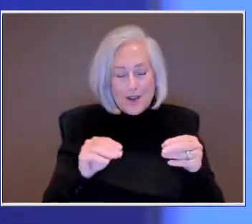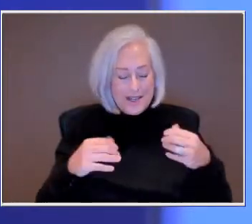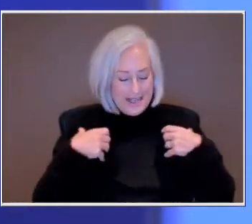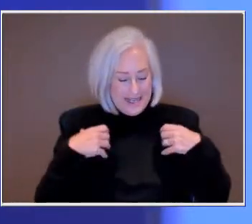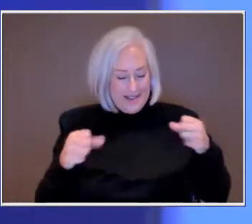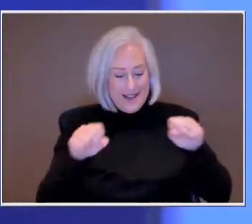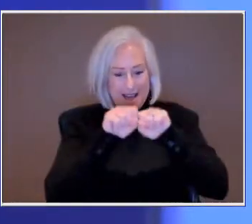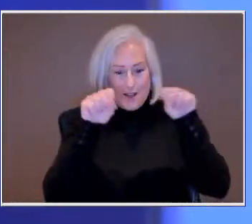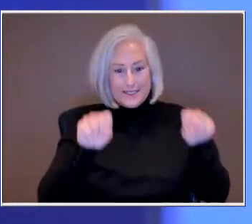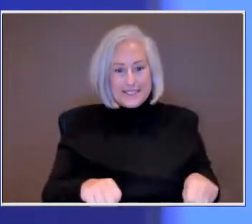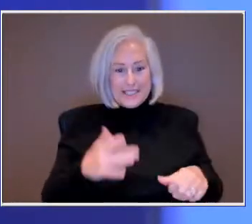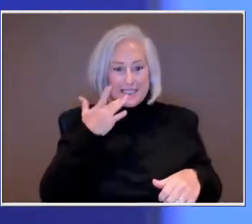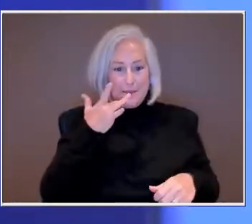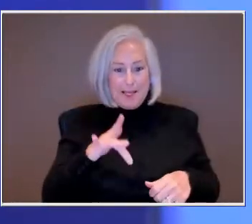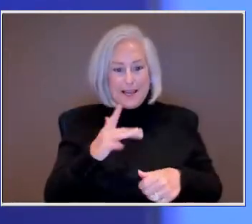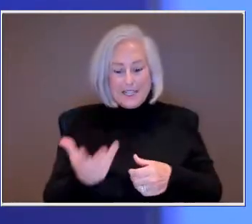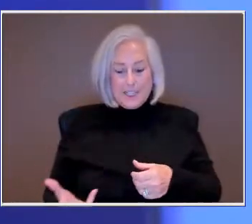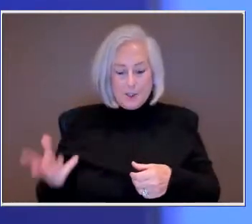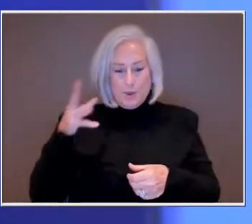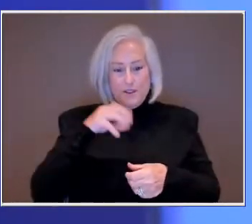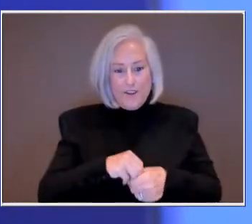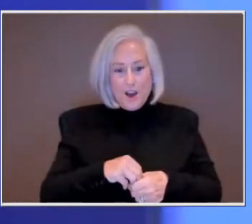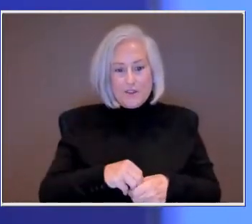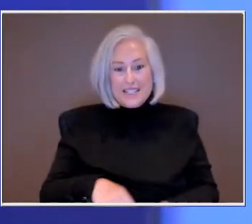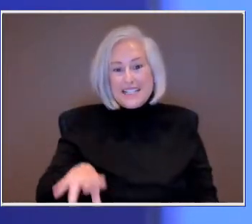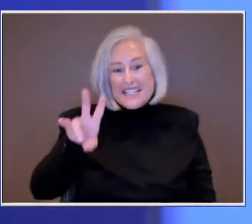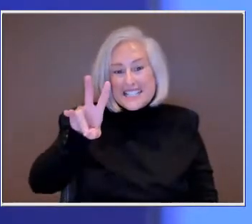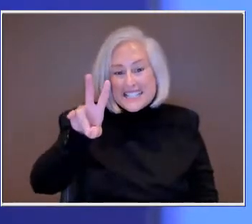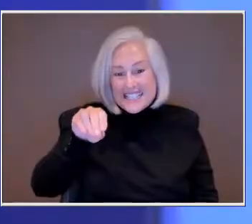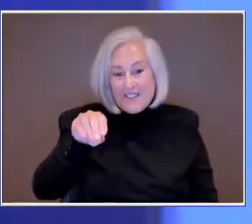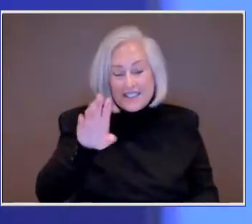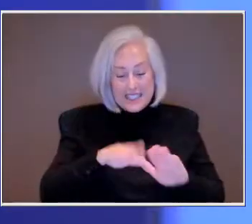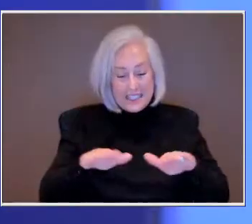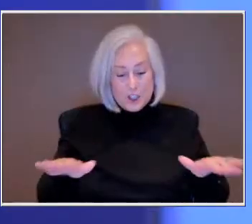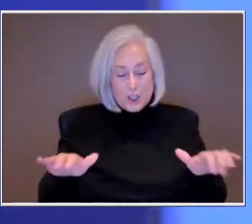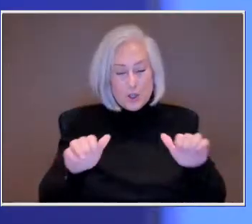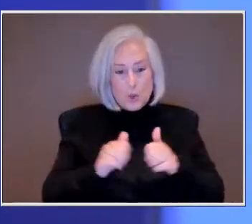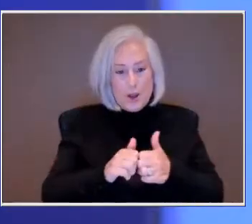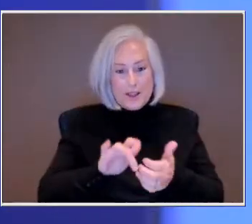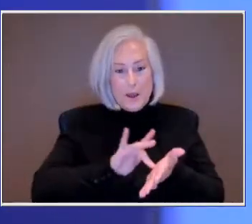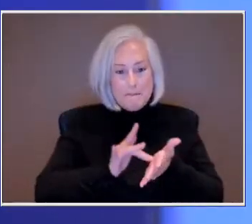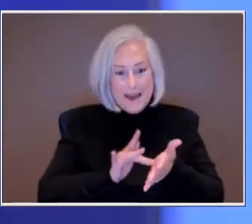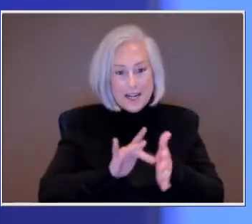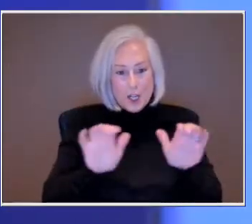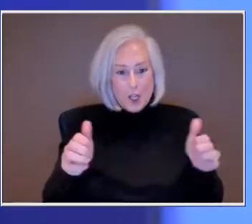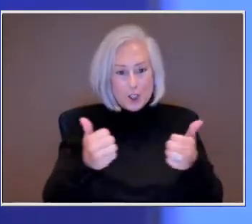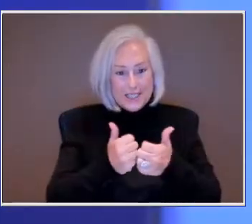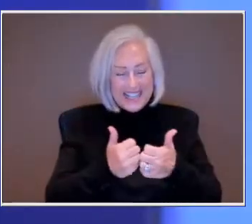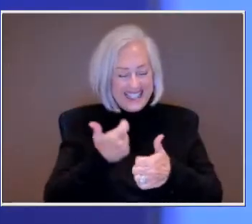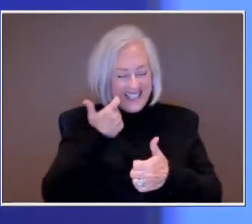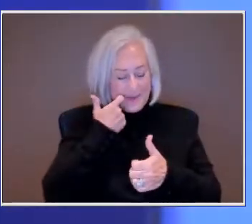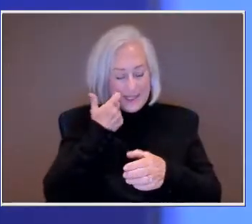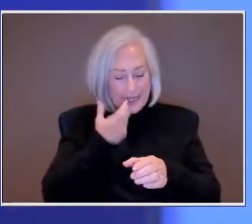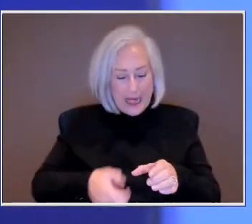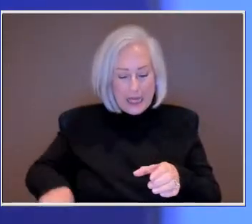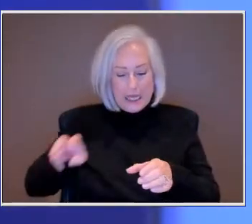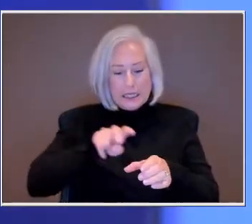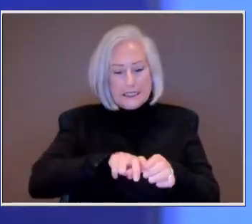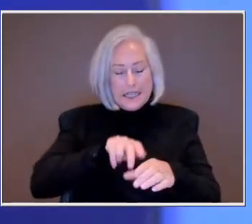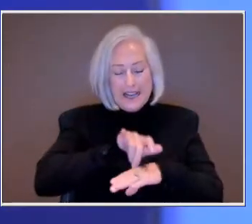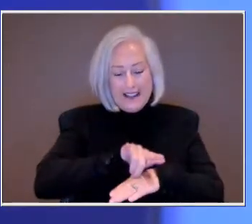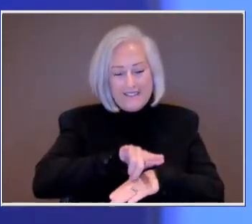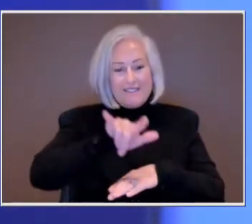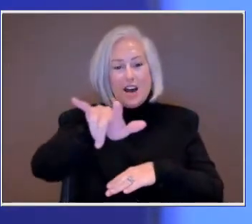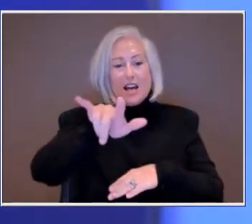this. Around 70 children with medical challenges recently boarded a flight to the North Pole, all thanks to Shadow